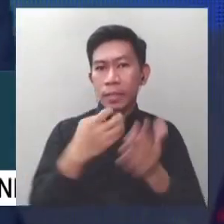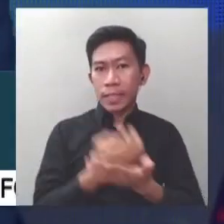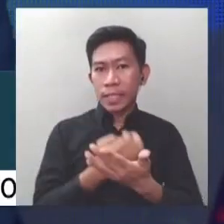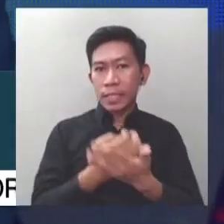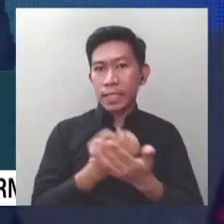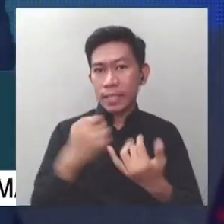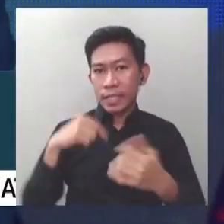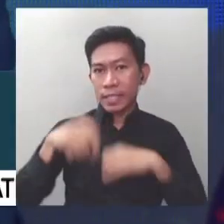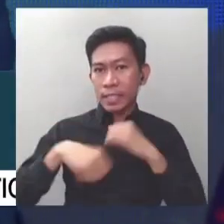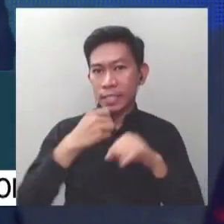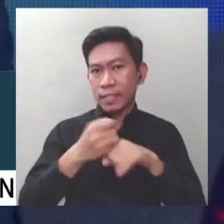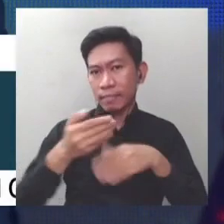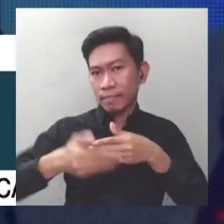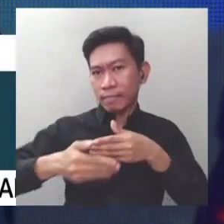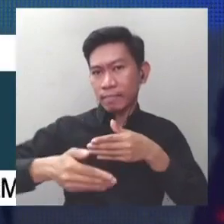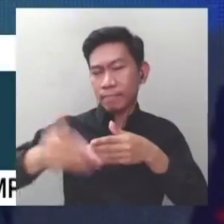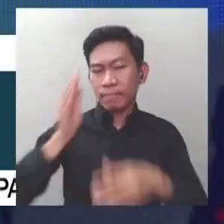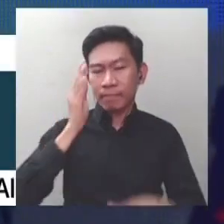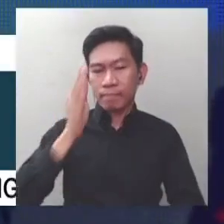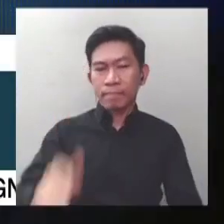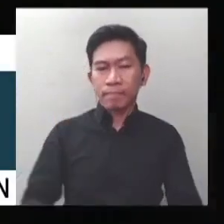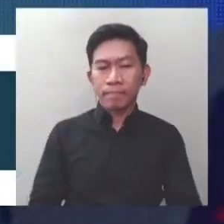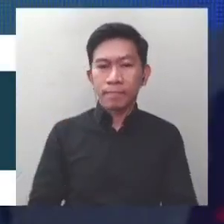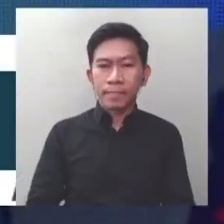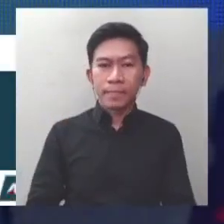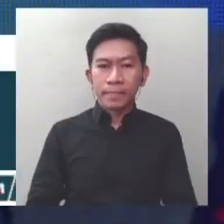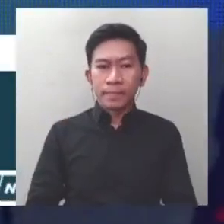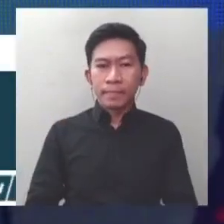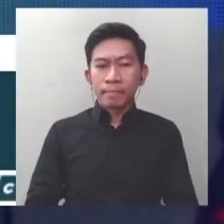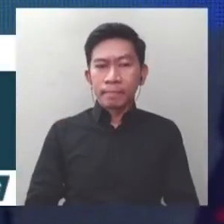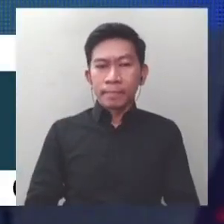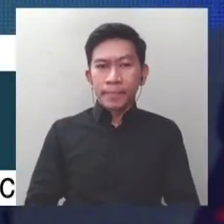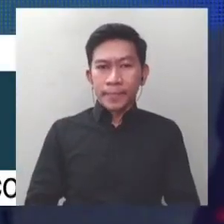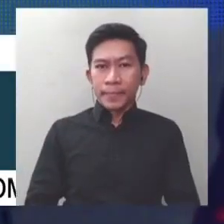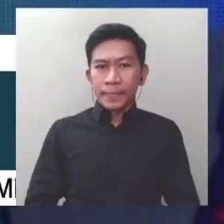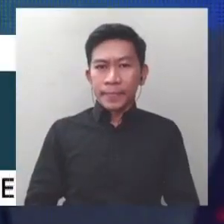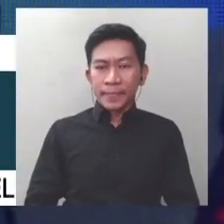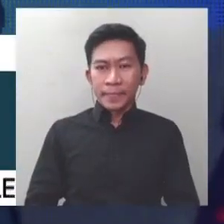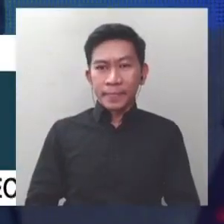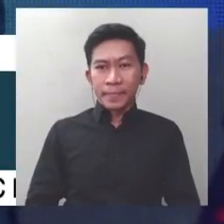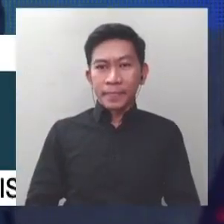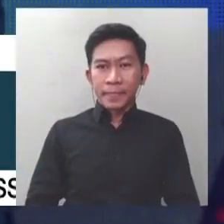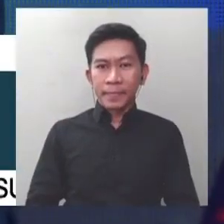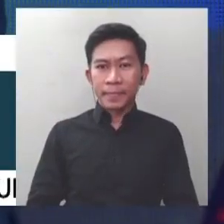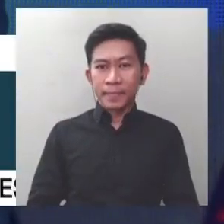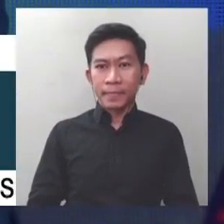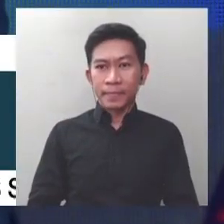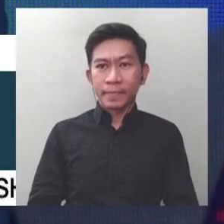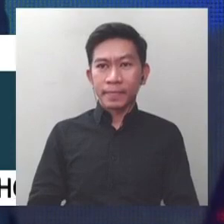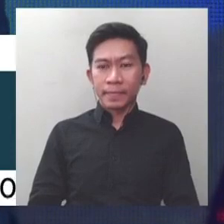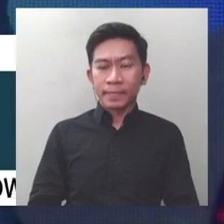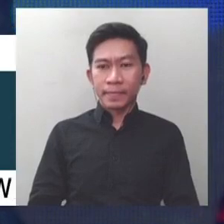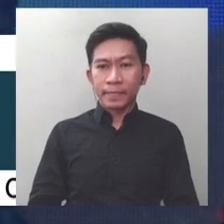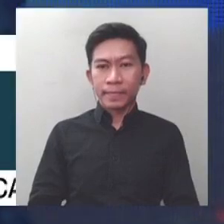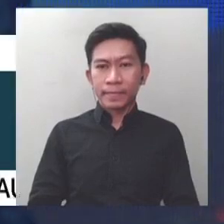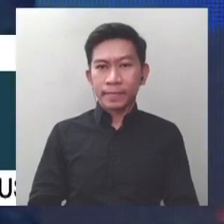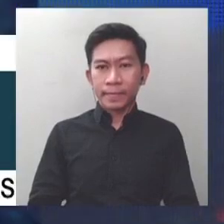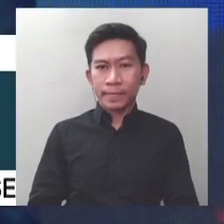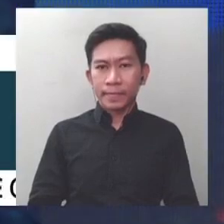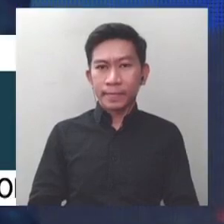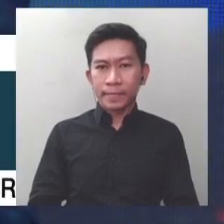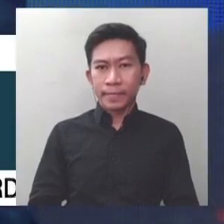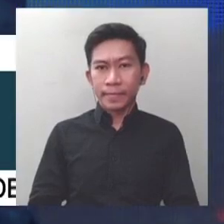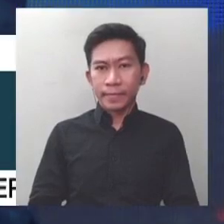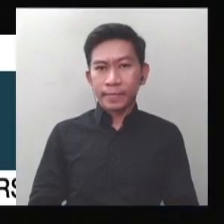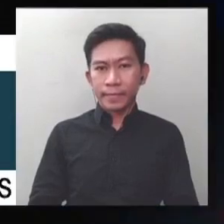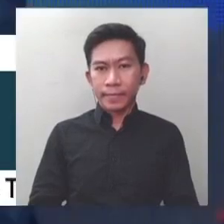have reminded us how the consequences of geopolitical dynamics are not confined to political or diplomatic